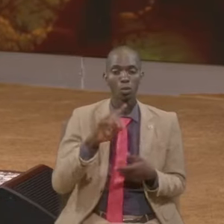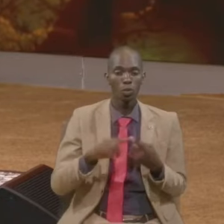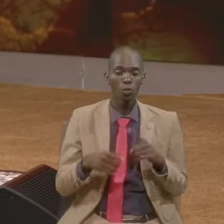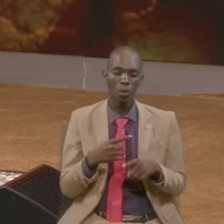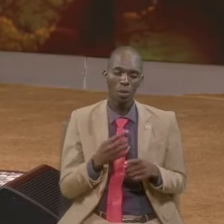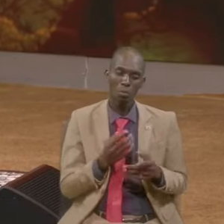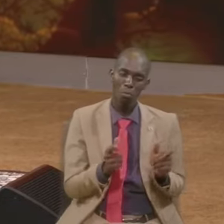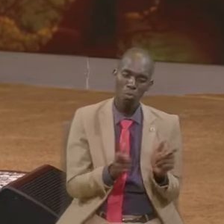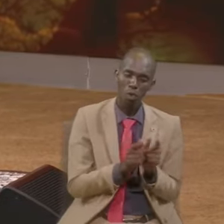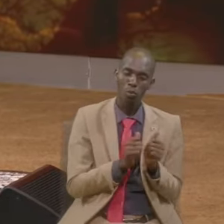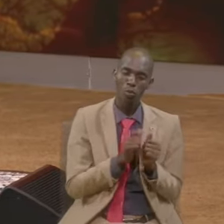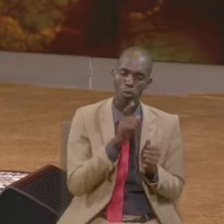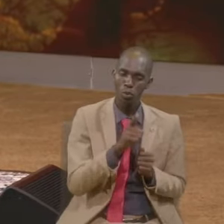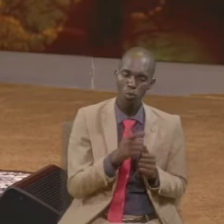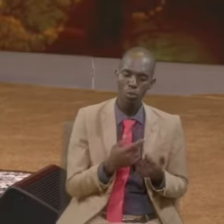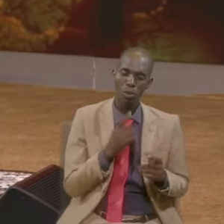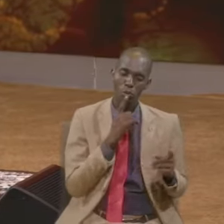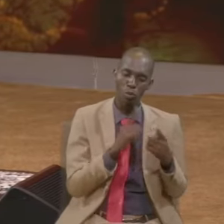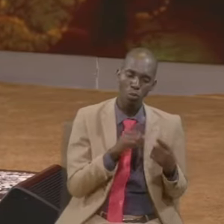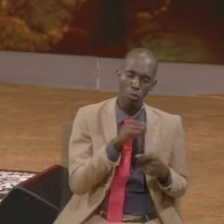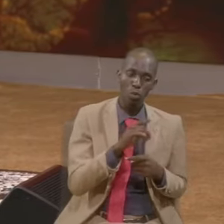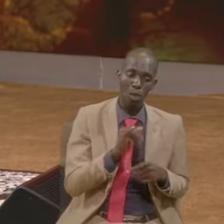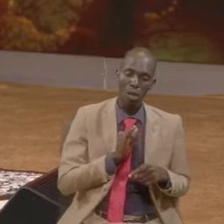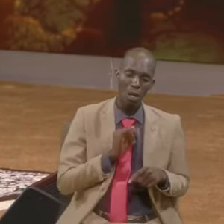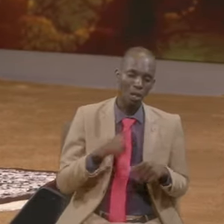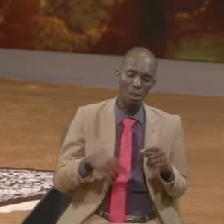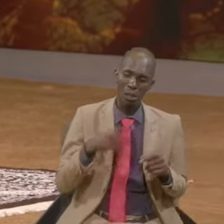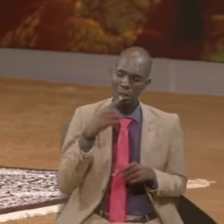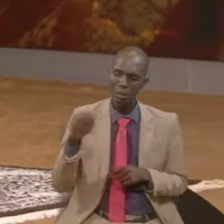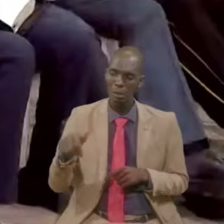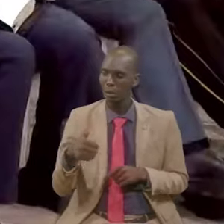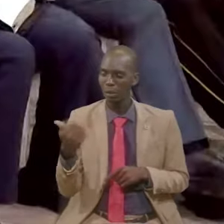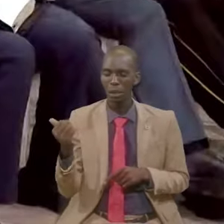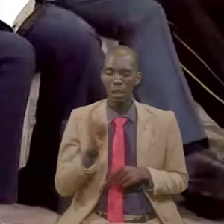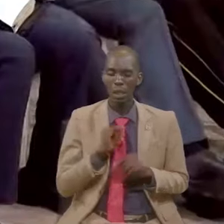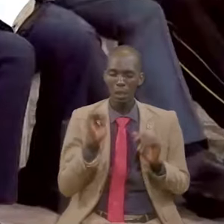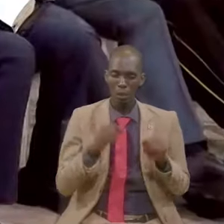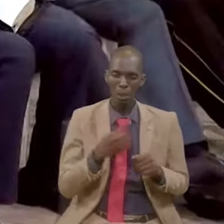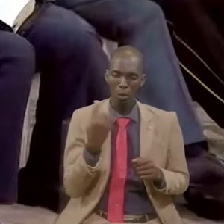my friend, I can only tell you, I can't tell other people,